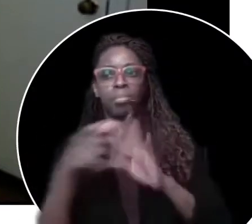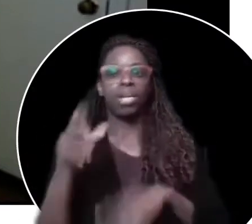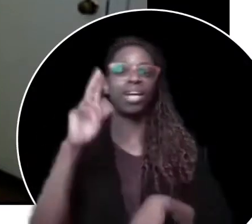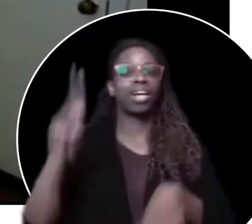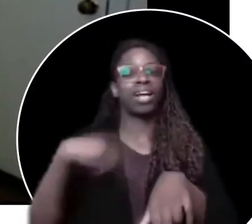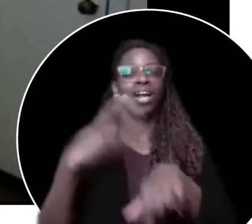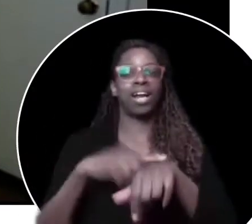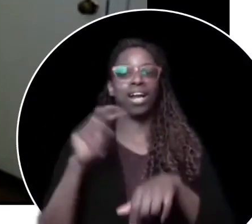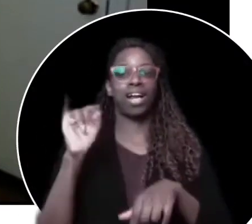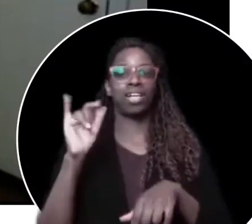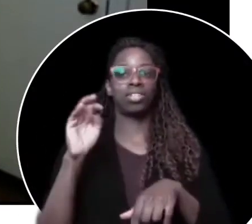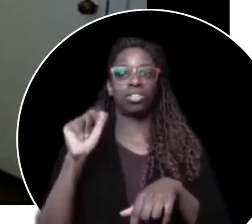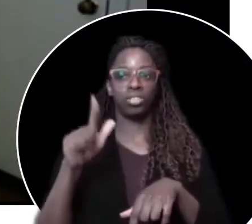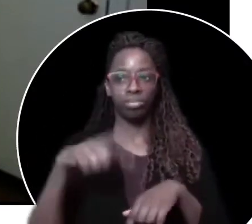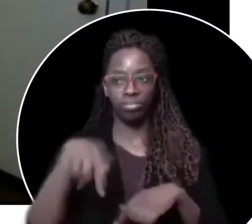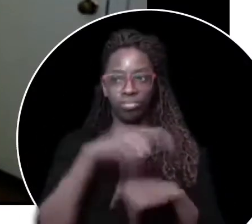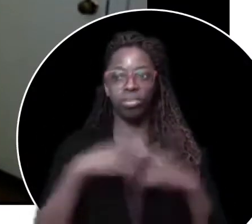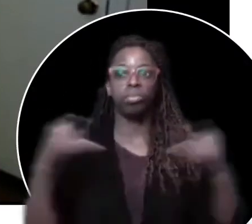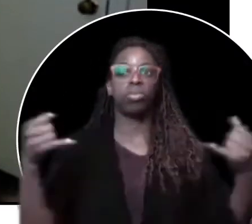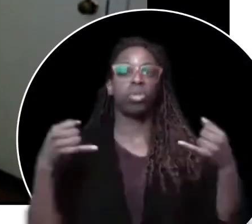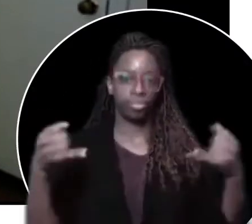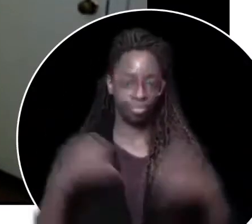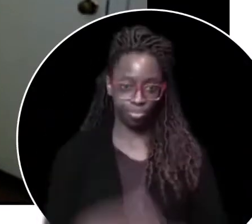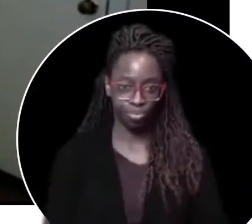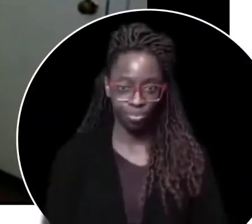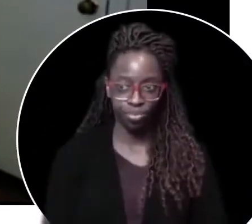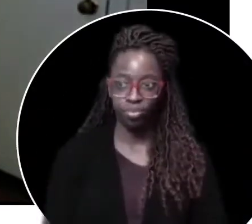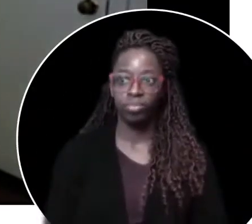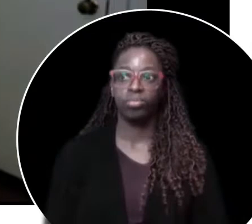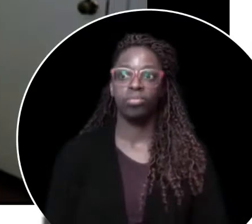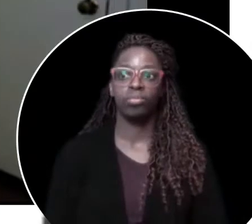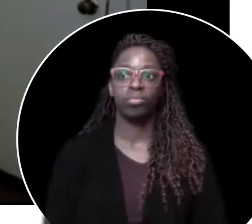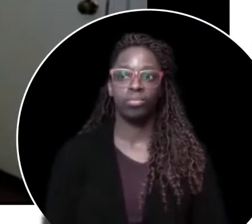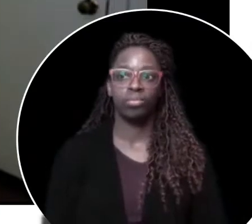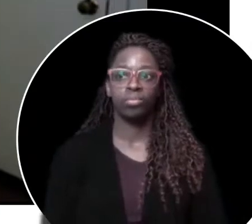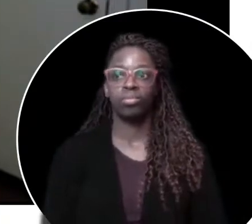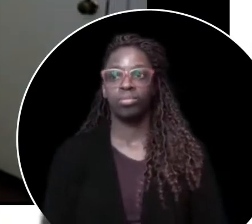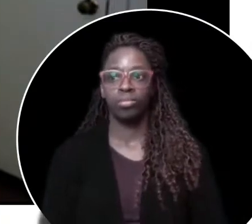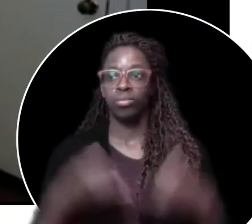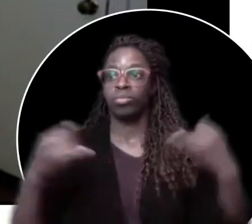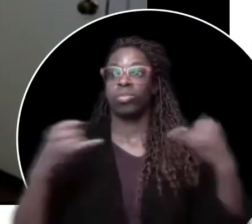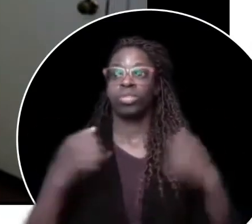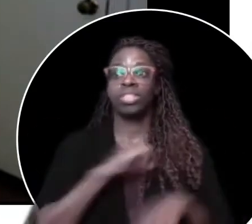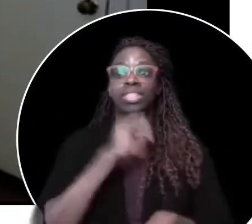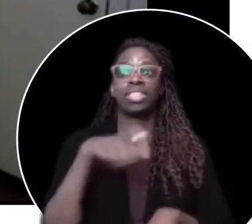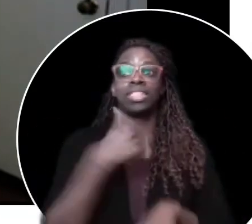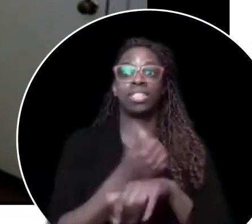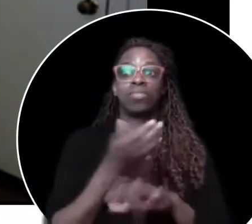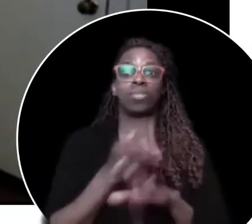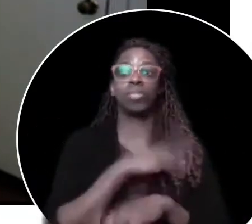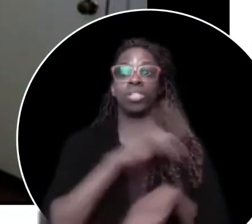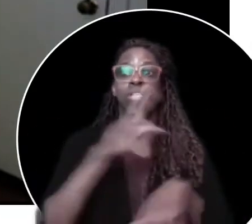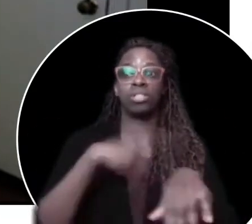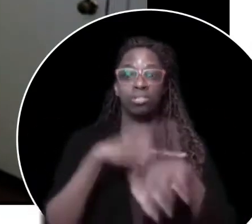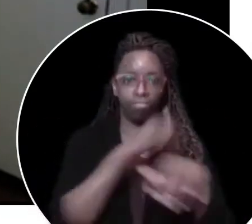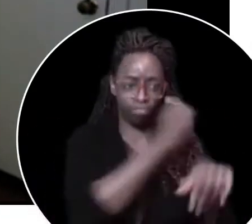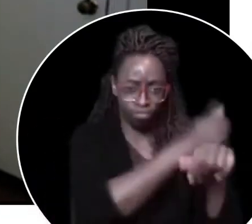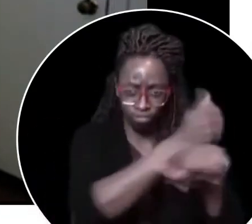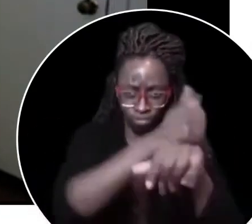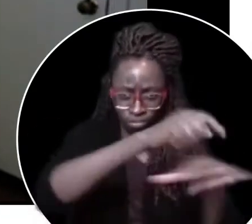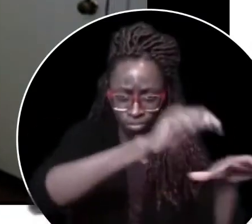borders of the United States were drawn through pre-existing nations, turning indigenous peoples into